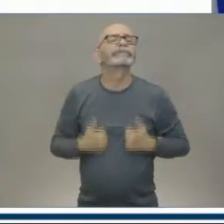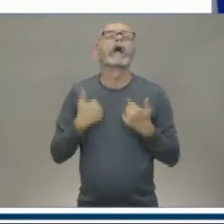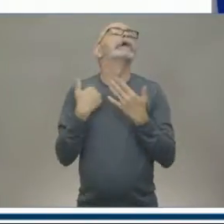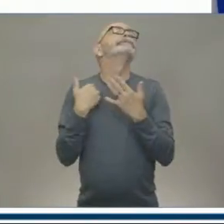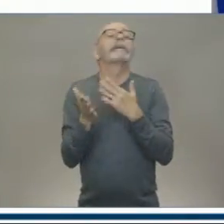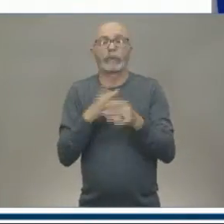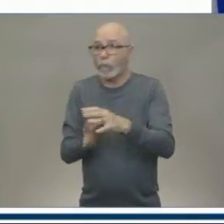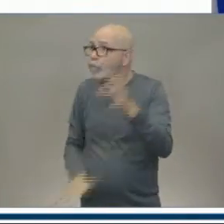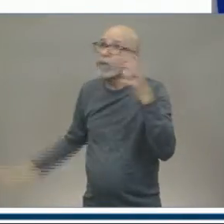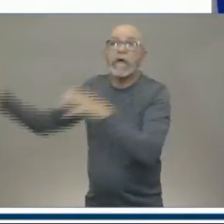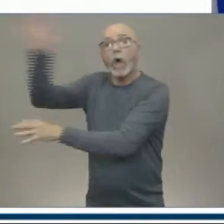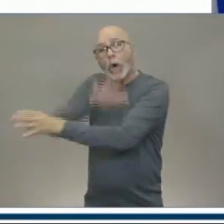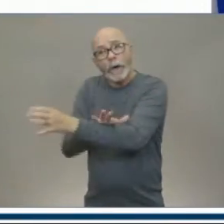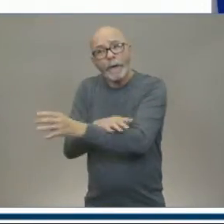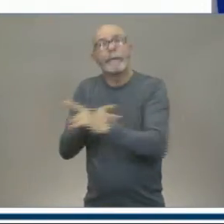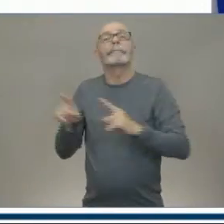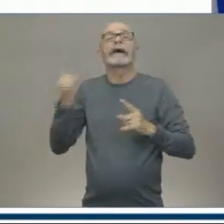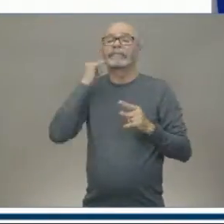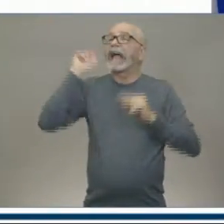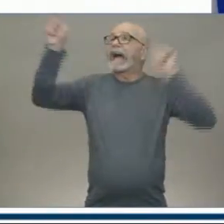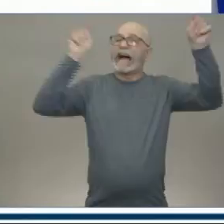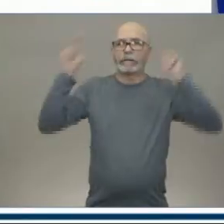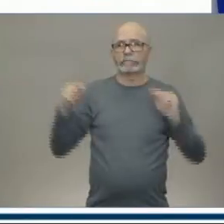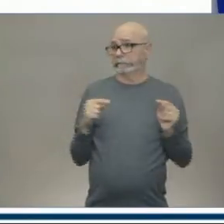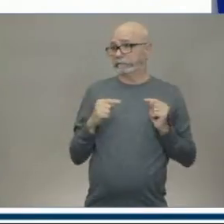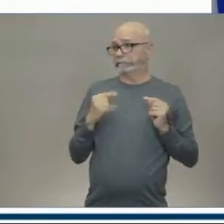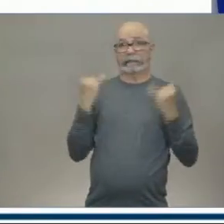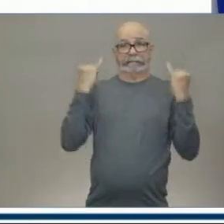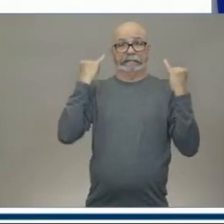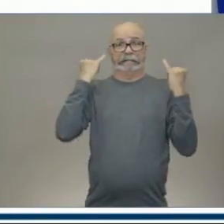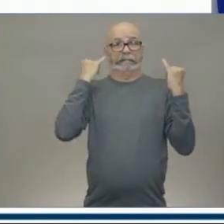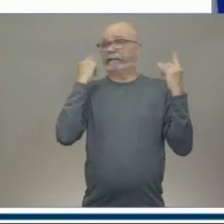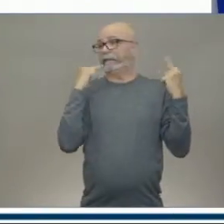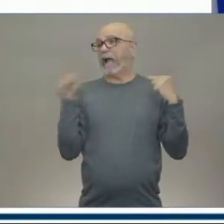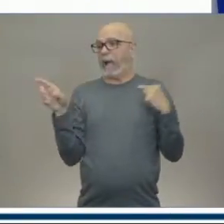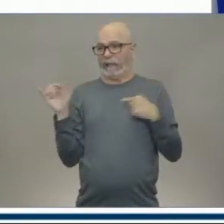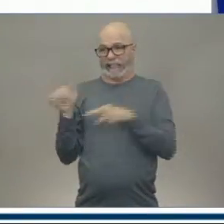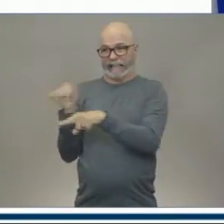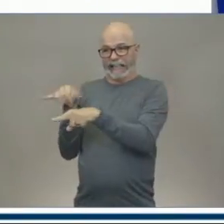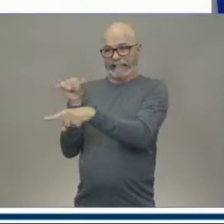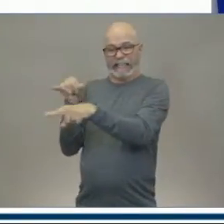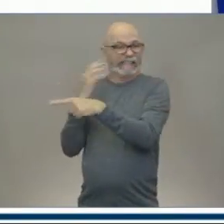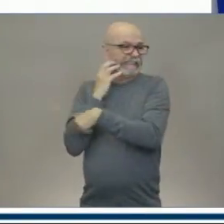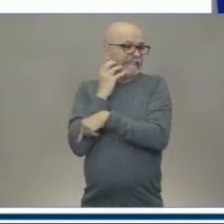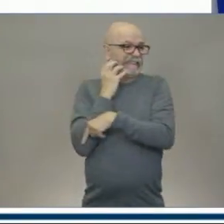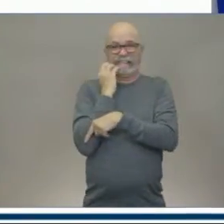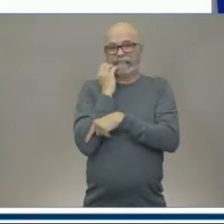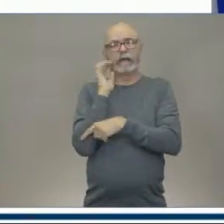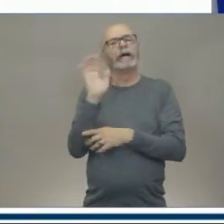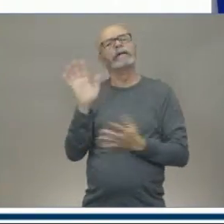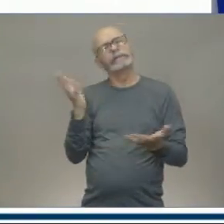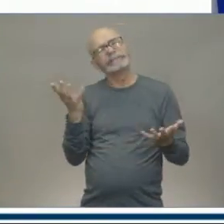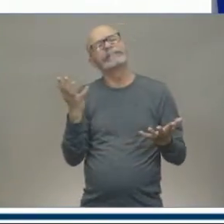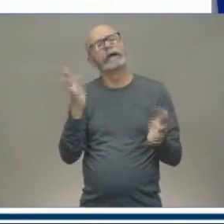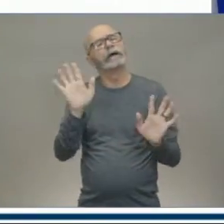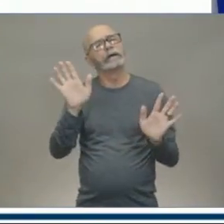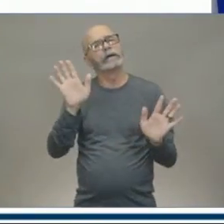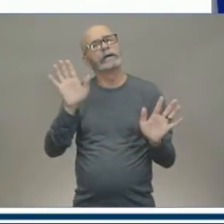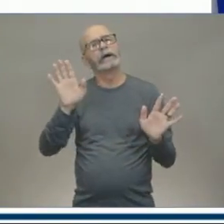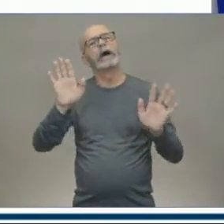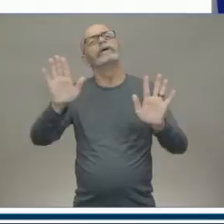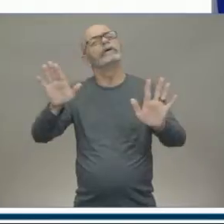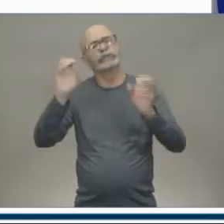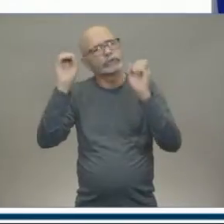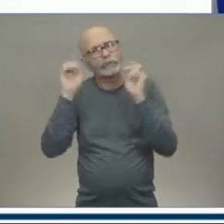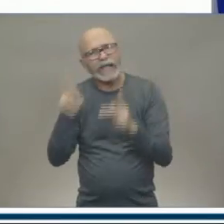who have seen what's happened in a particular school that are feeling a level of anxiety. They need to be reassured that we will do everything we can to protect